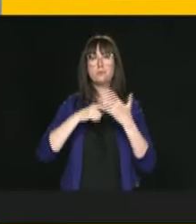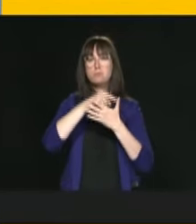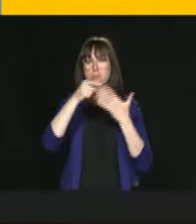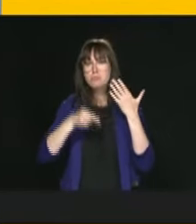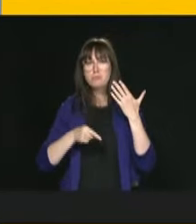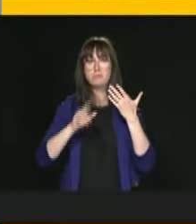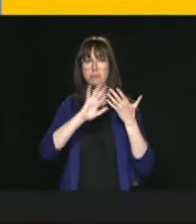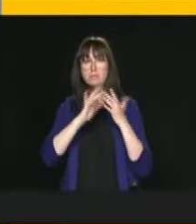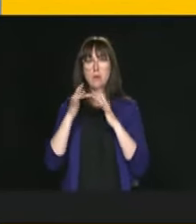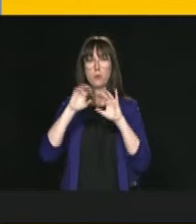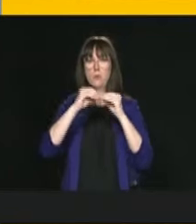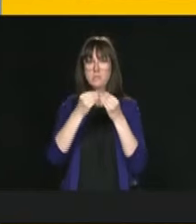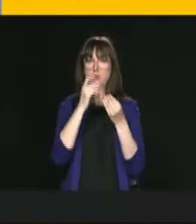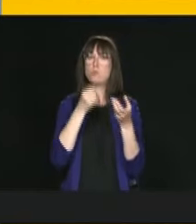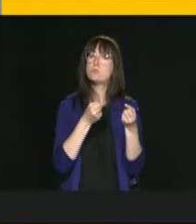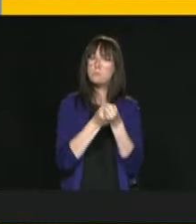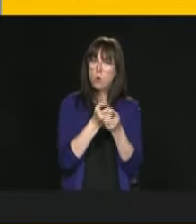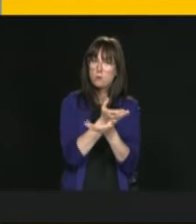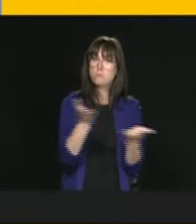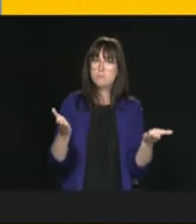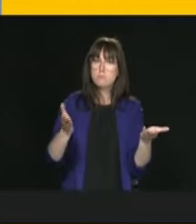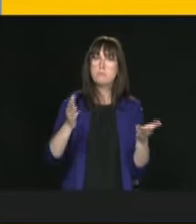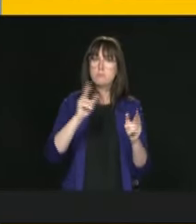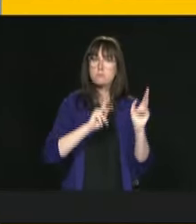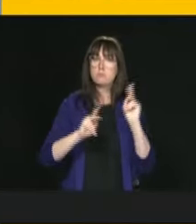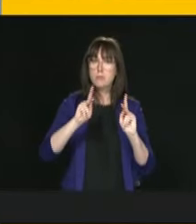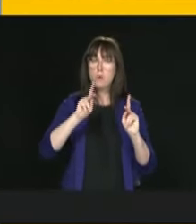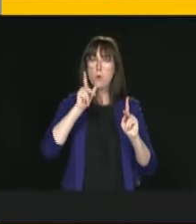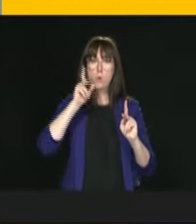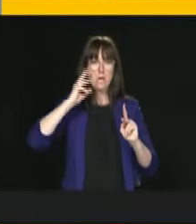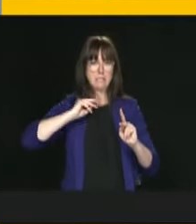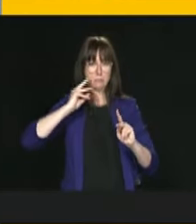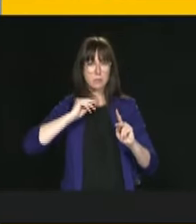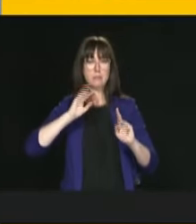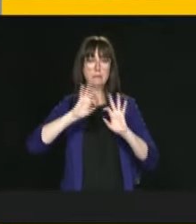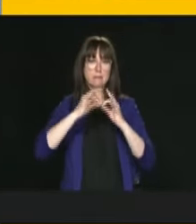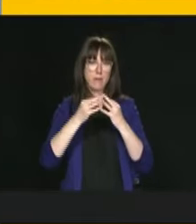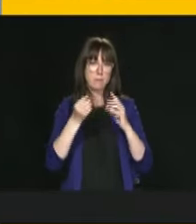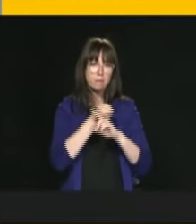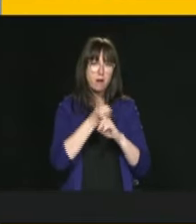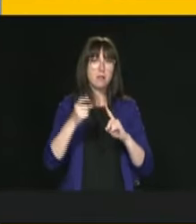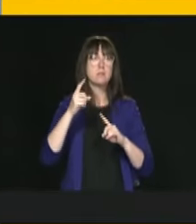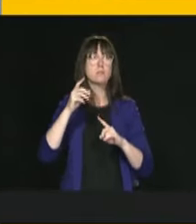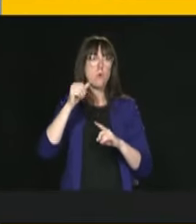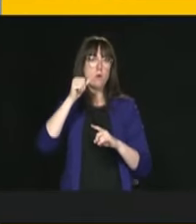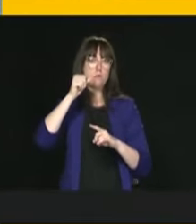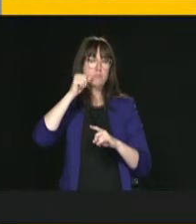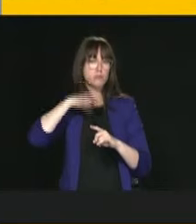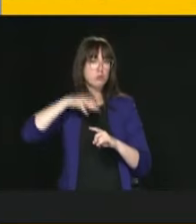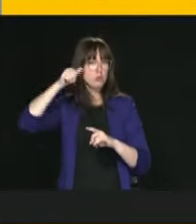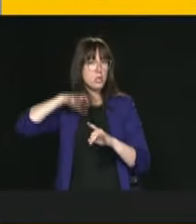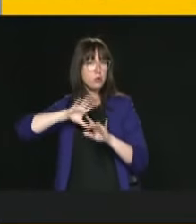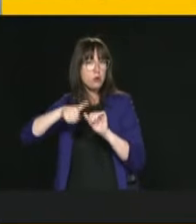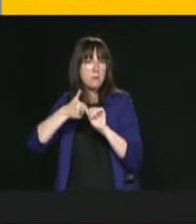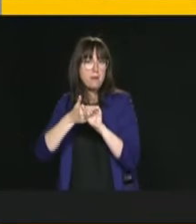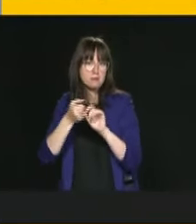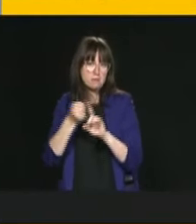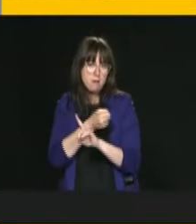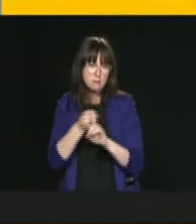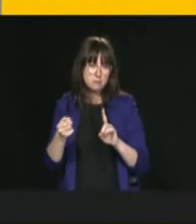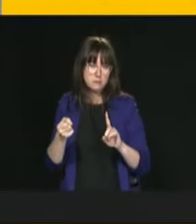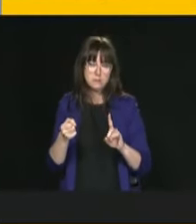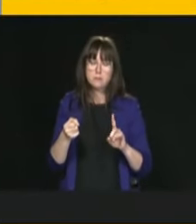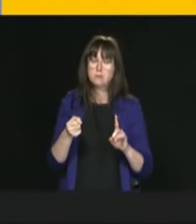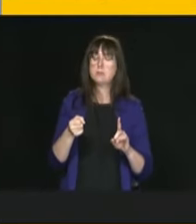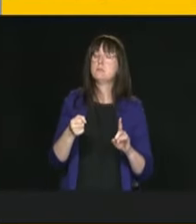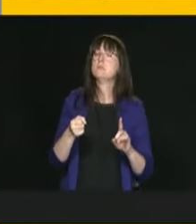are supporting victims of family violence or gender-based violence. We will continue to